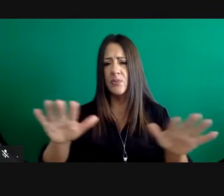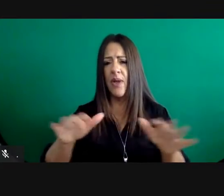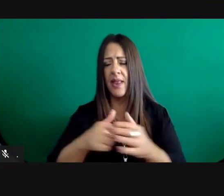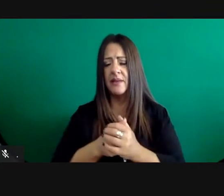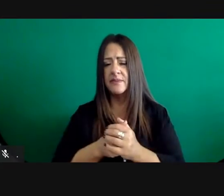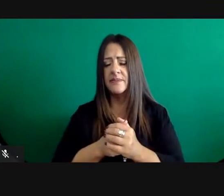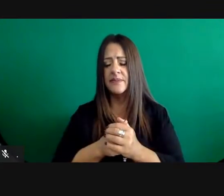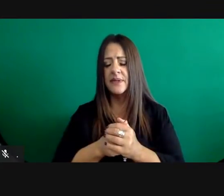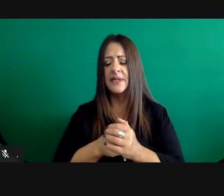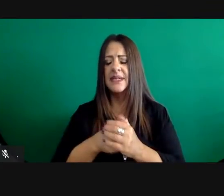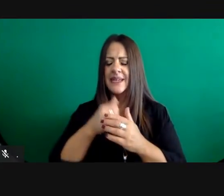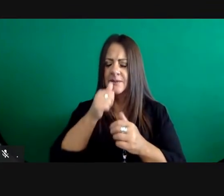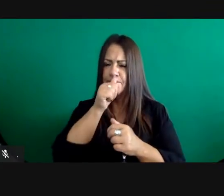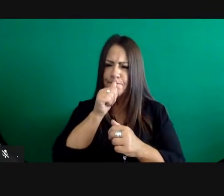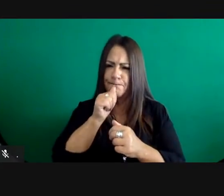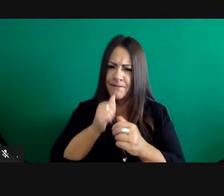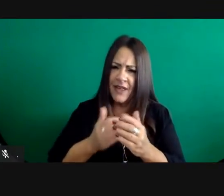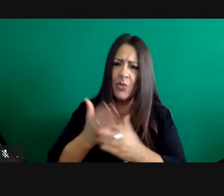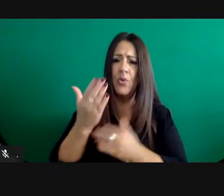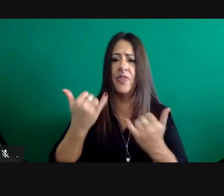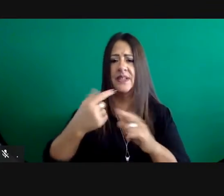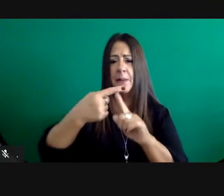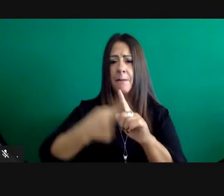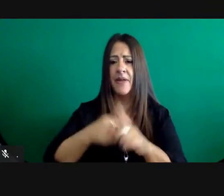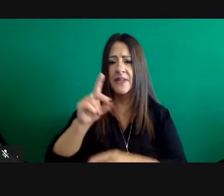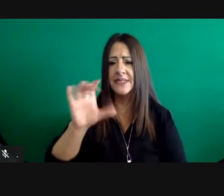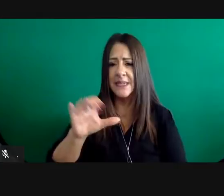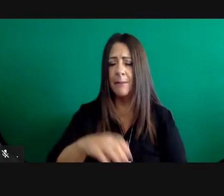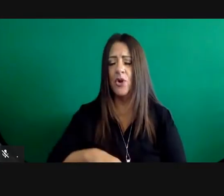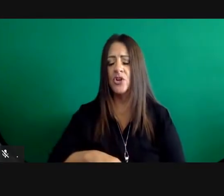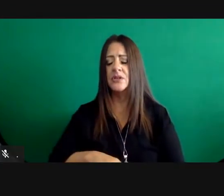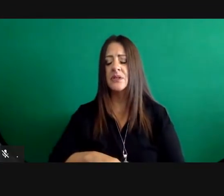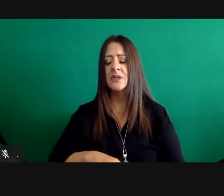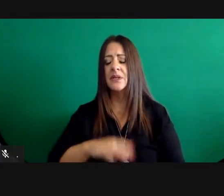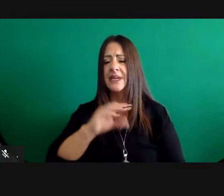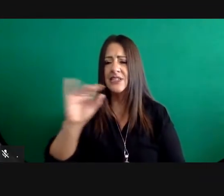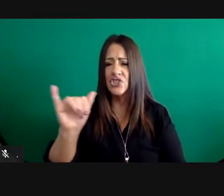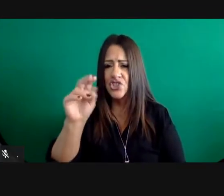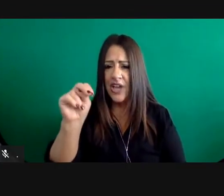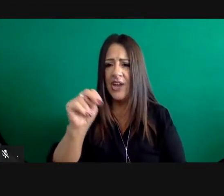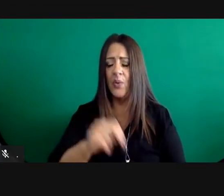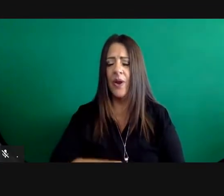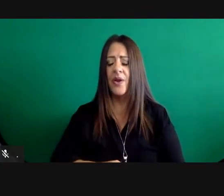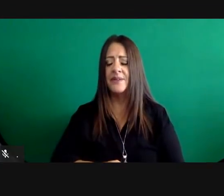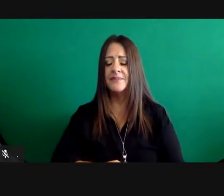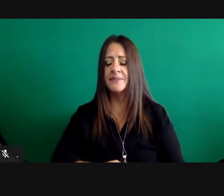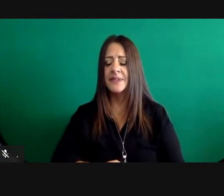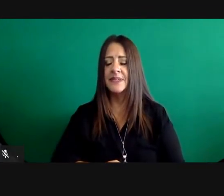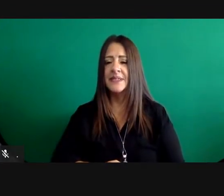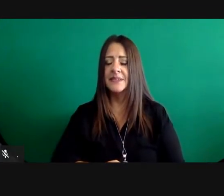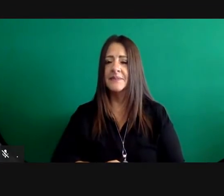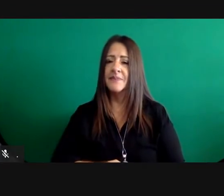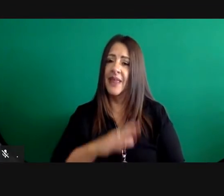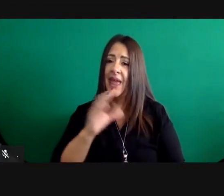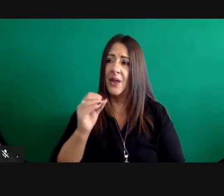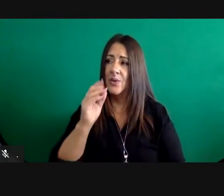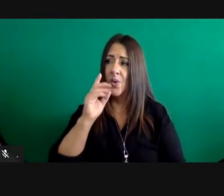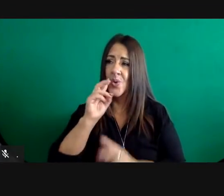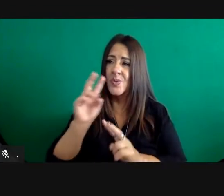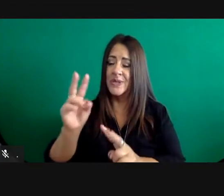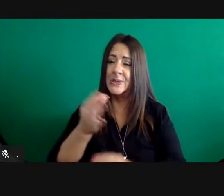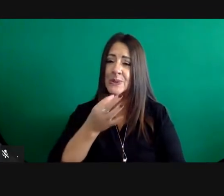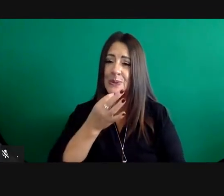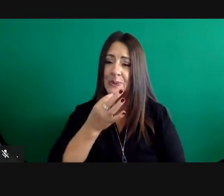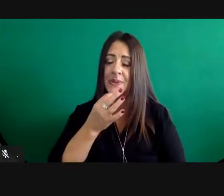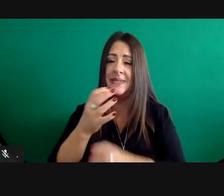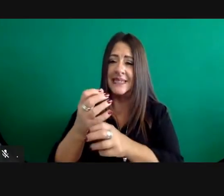through this month that will be hard, that will be different, and into early next year, when we not just have vaccine, but we have